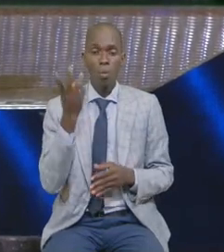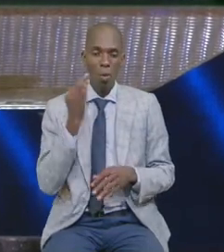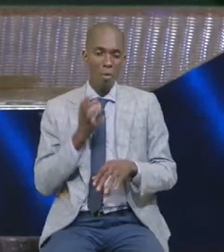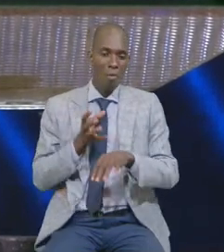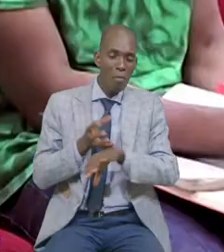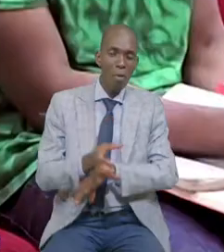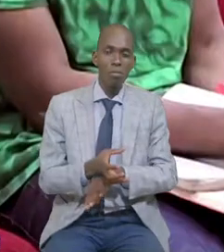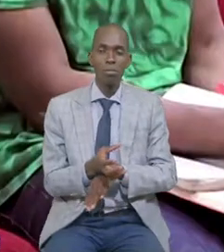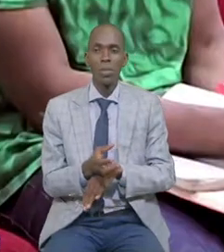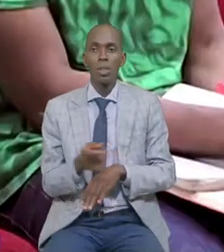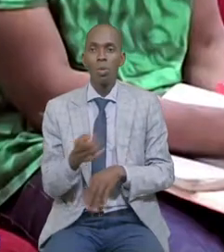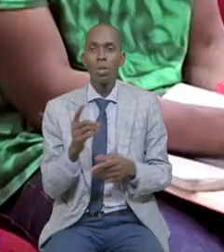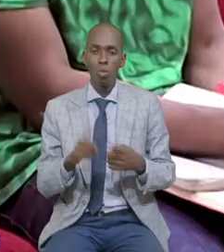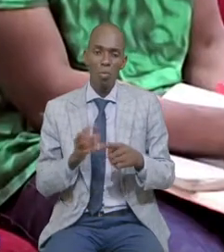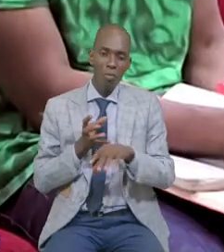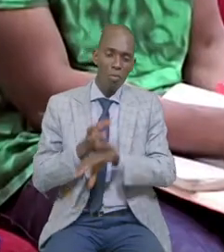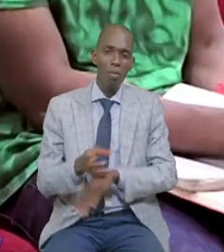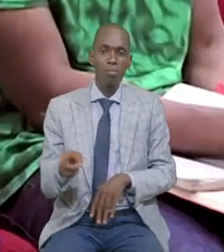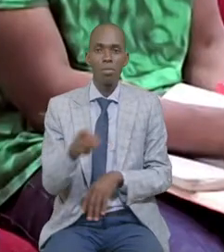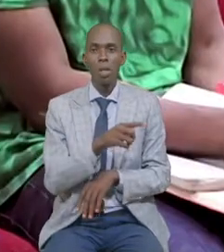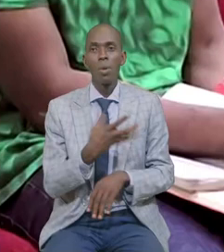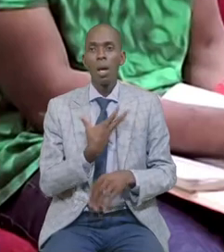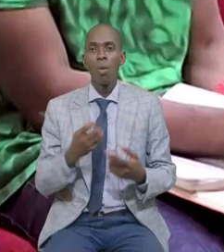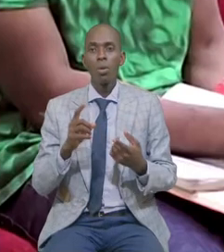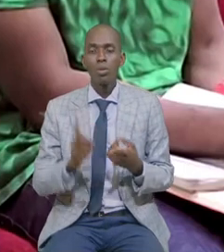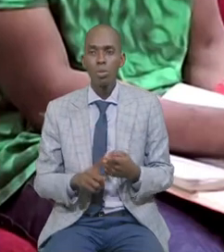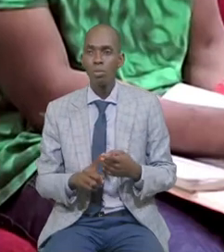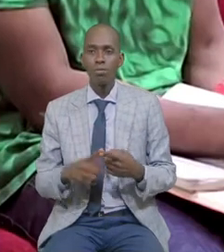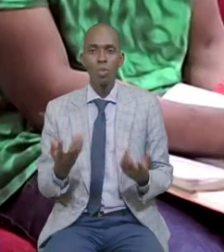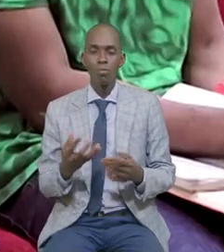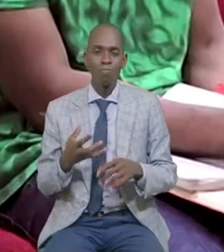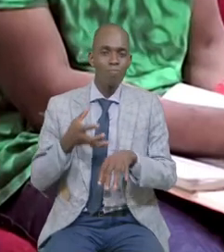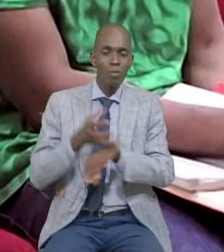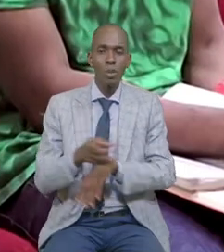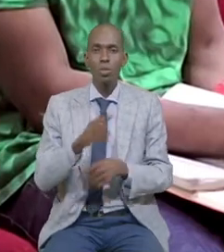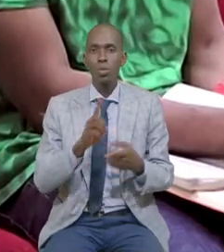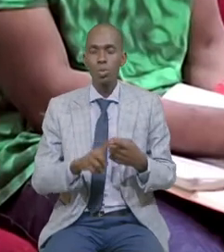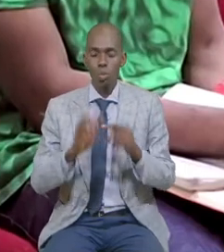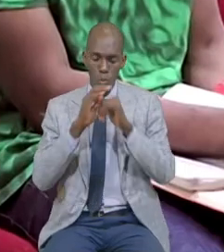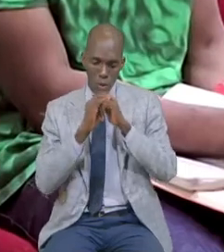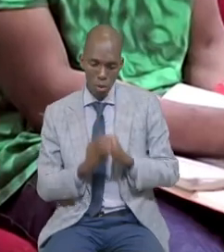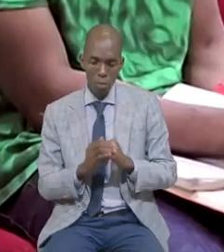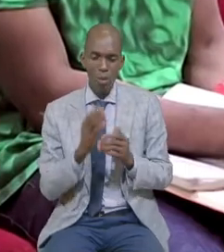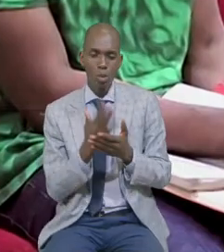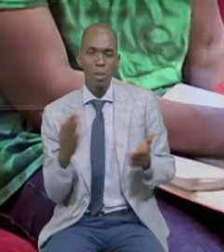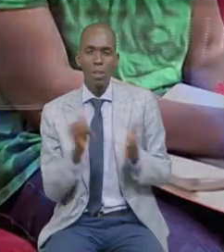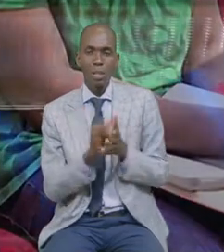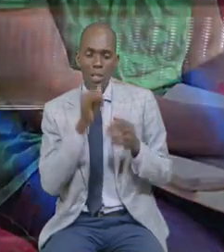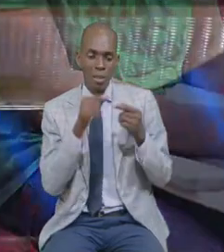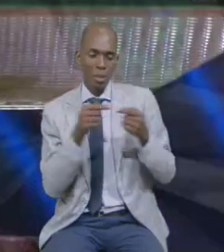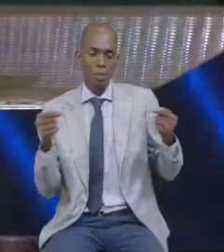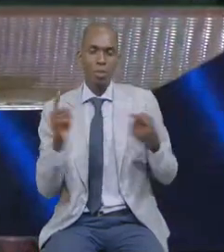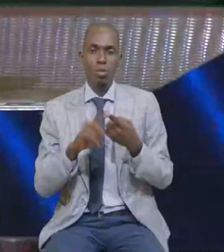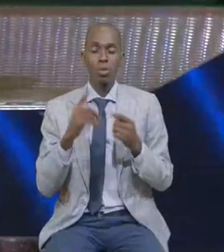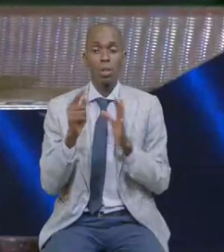to force them, and they wanted to kind of coerce them into worshiping contrary to the law of